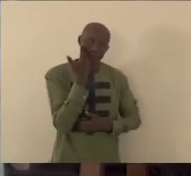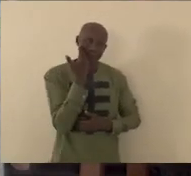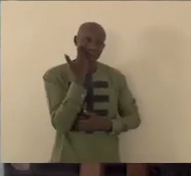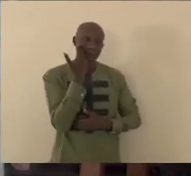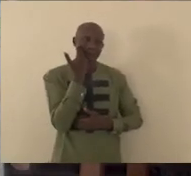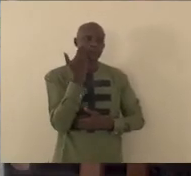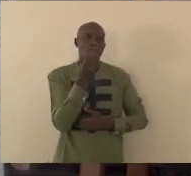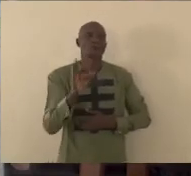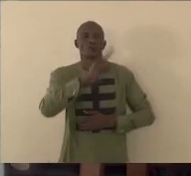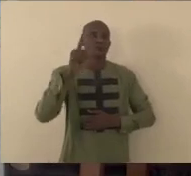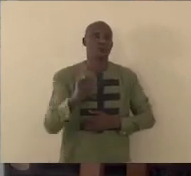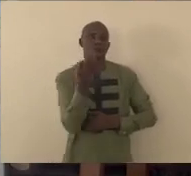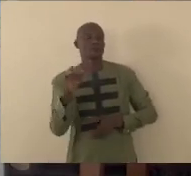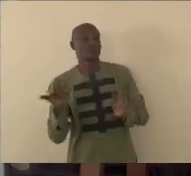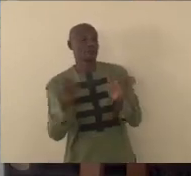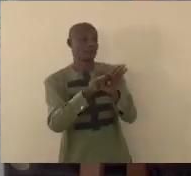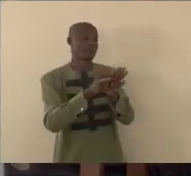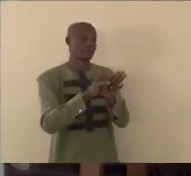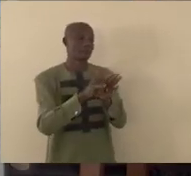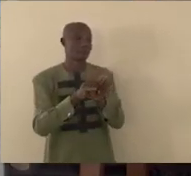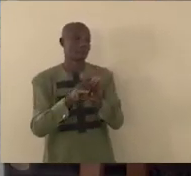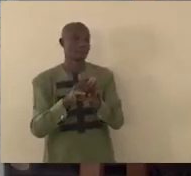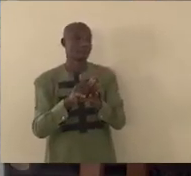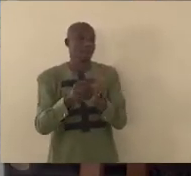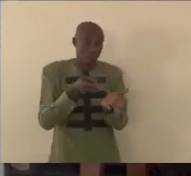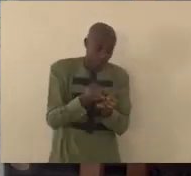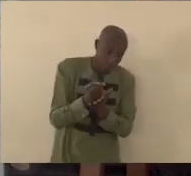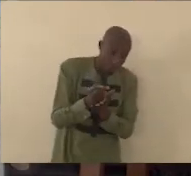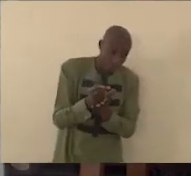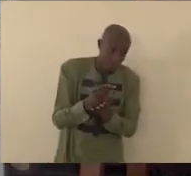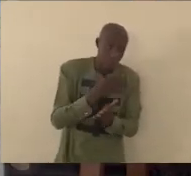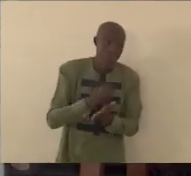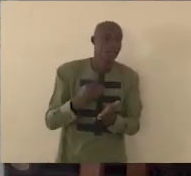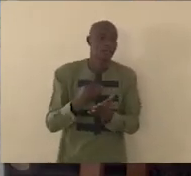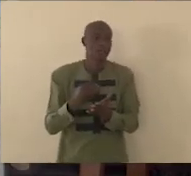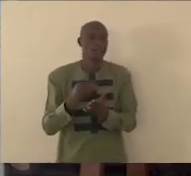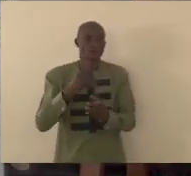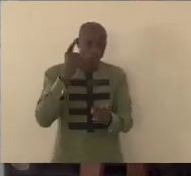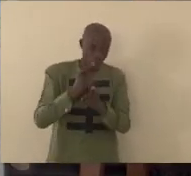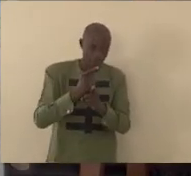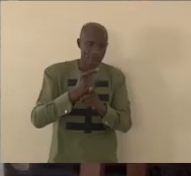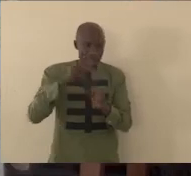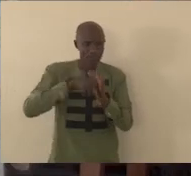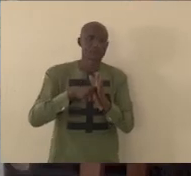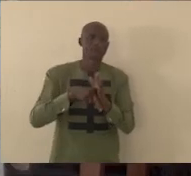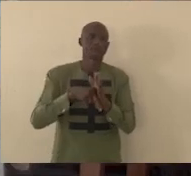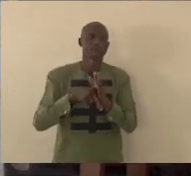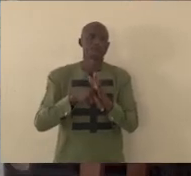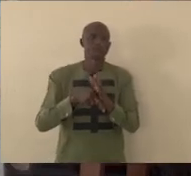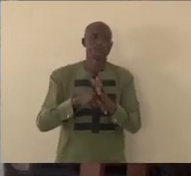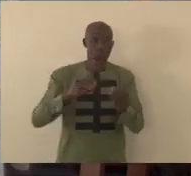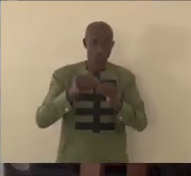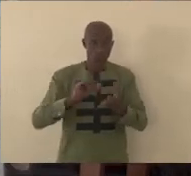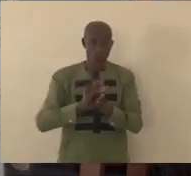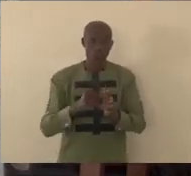embarrassingly ominous question of identity, integrity, and credibility that surround a number of those who